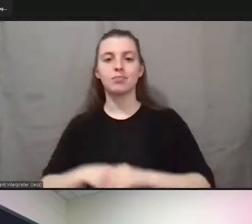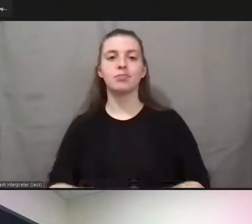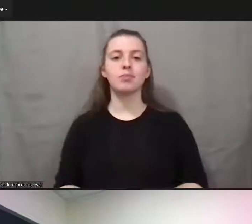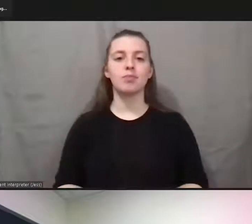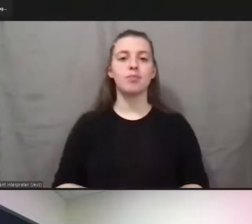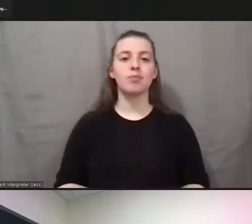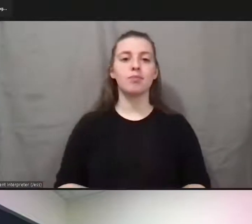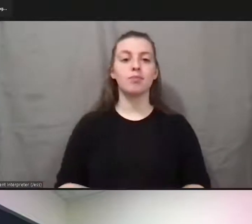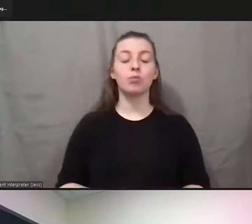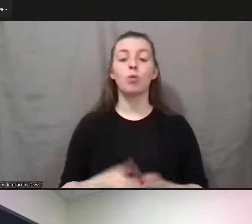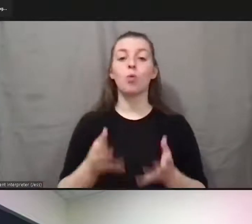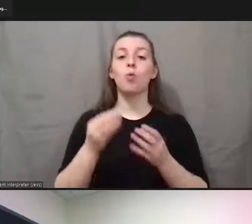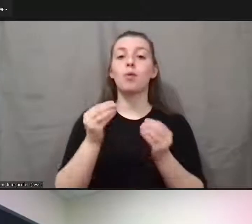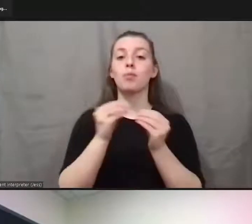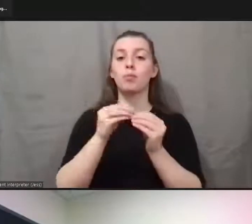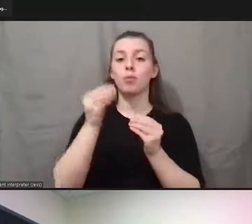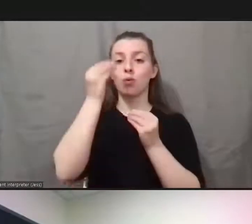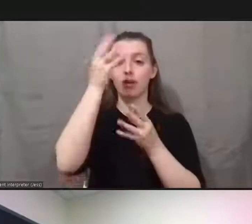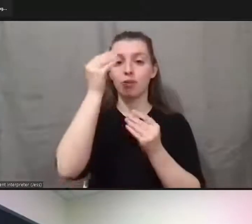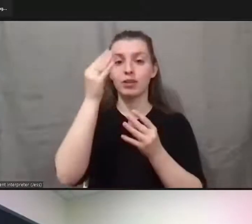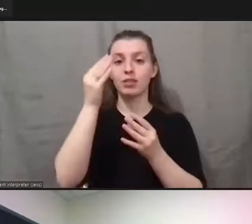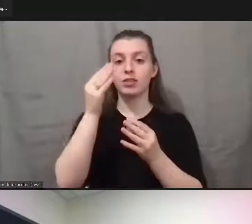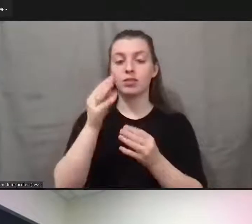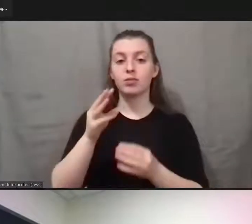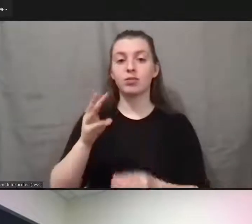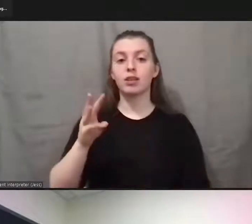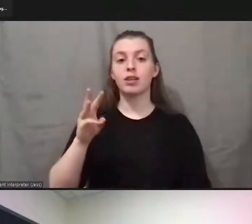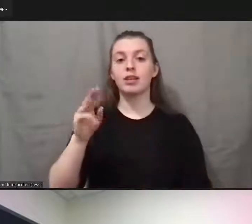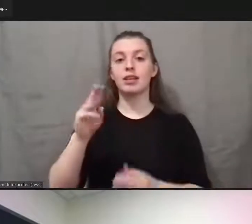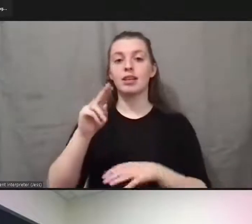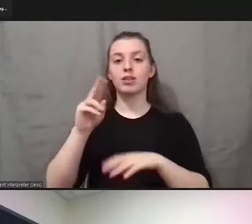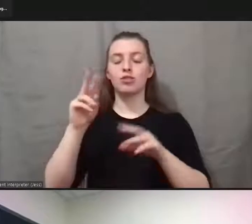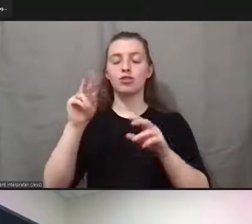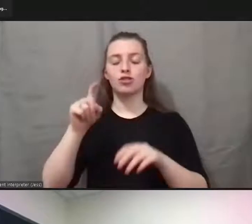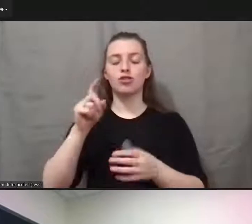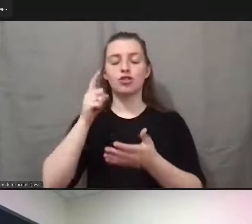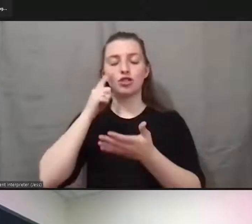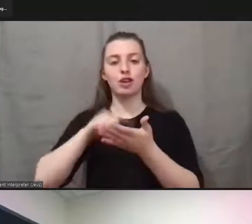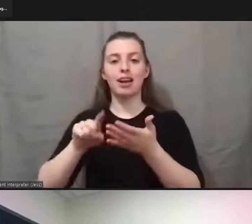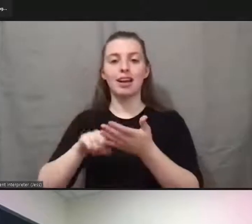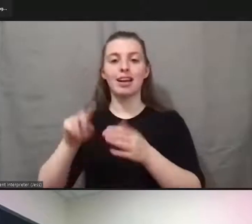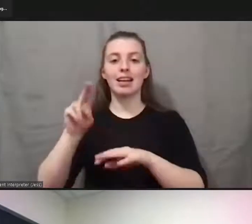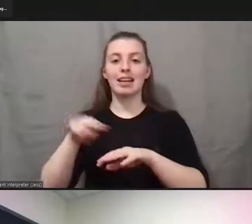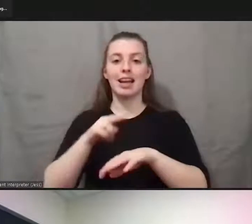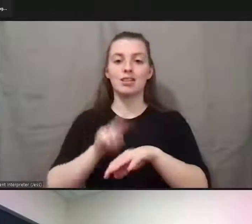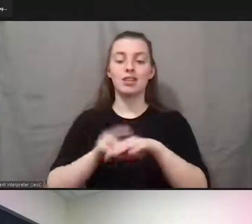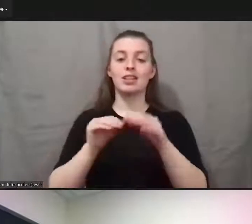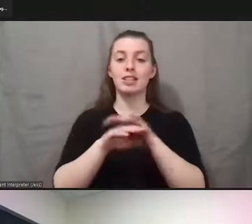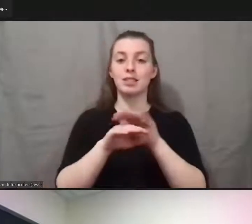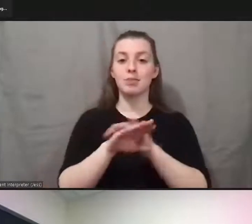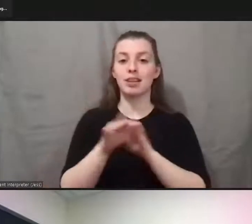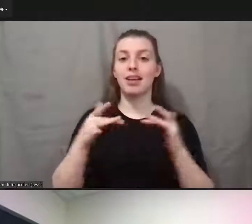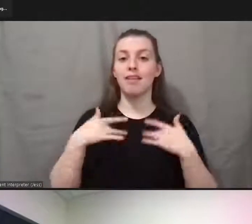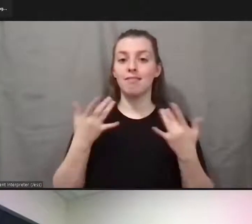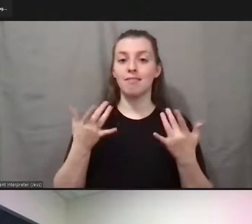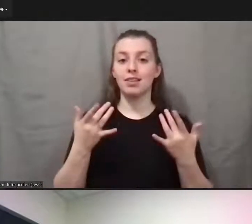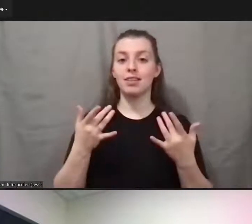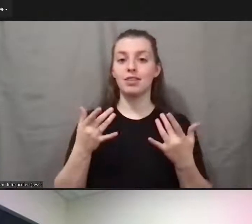check out National Accessibility Week events this week at